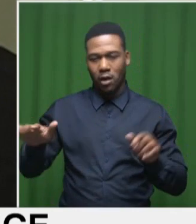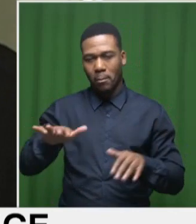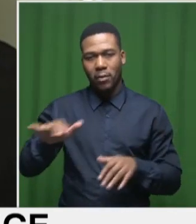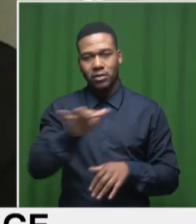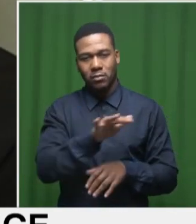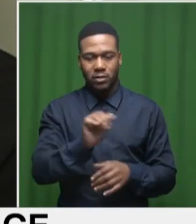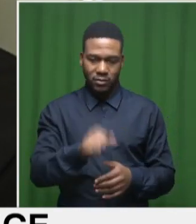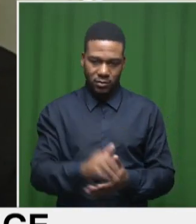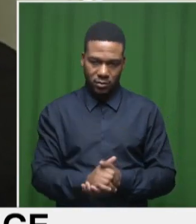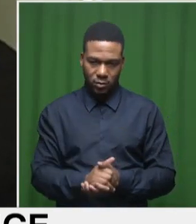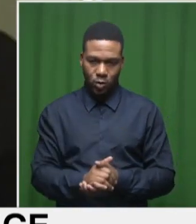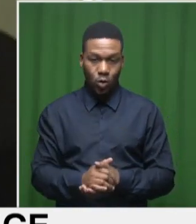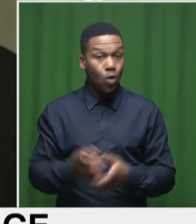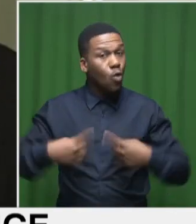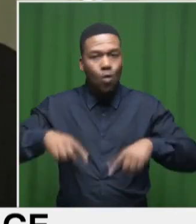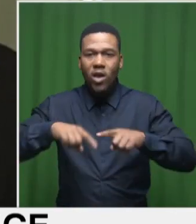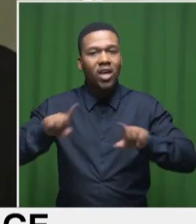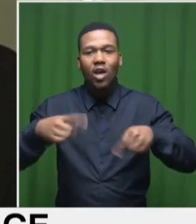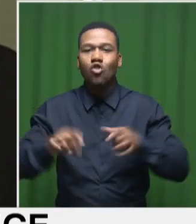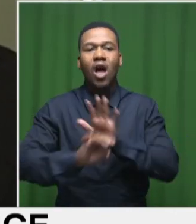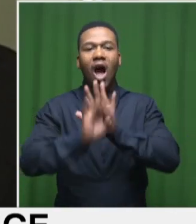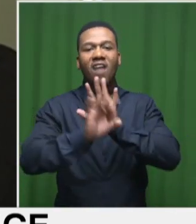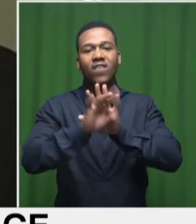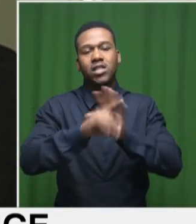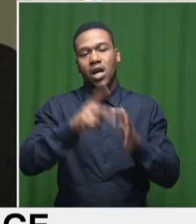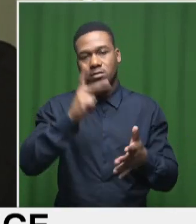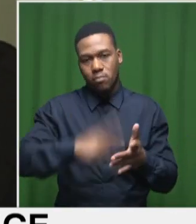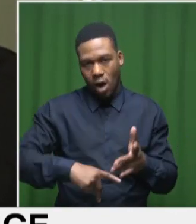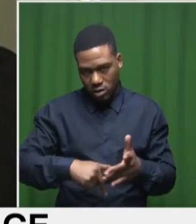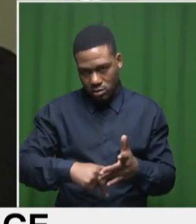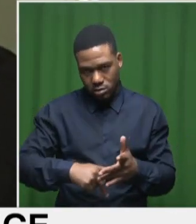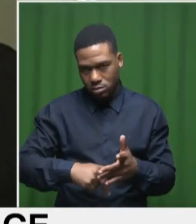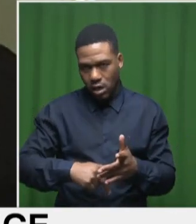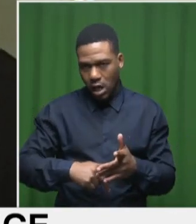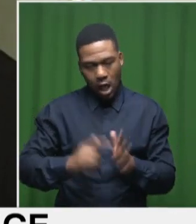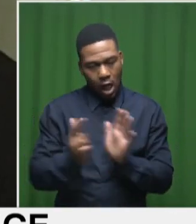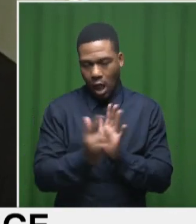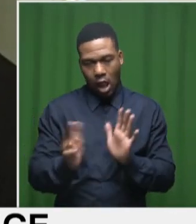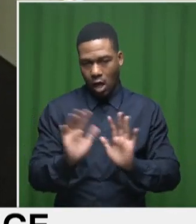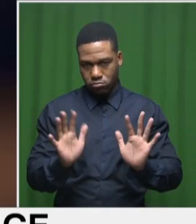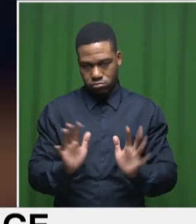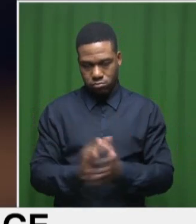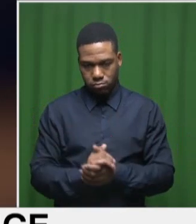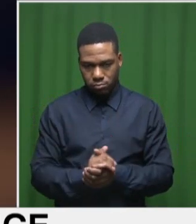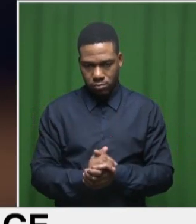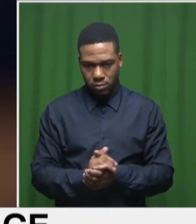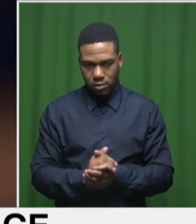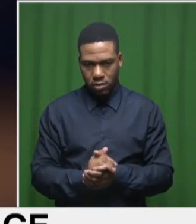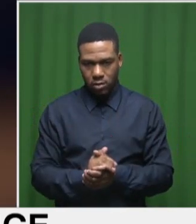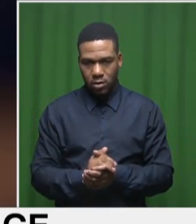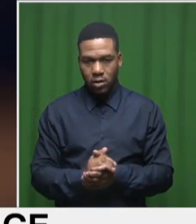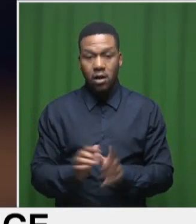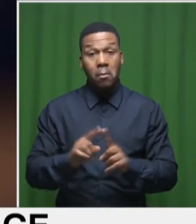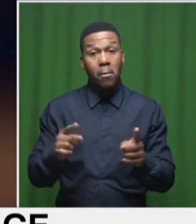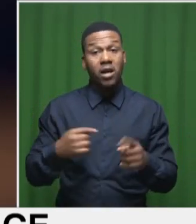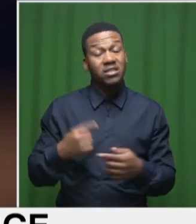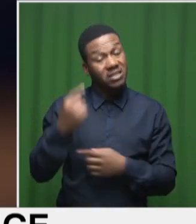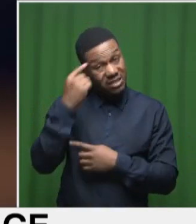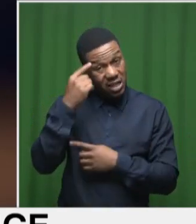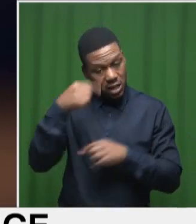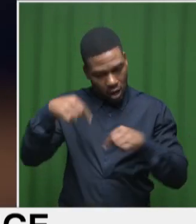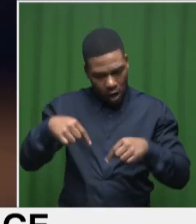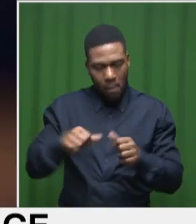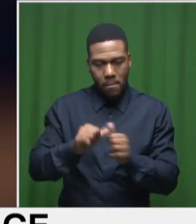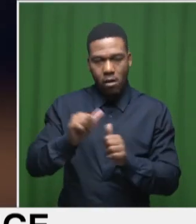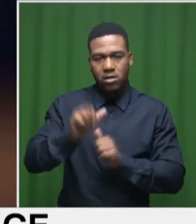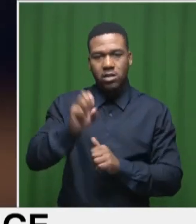actually advertise prices. But you know, ballpark figures, you can see that it is much more worthwhile to do it here. And this is why we